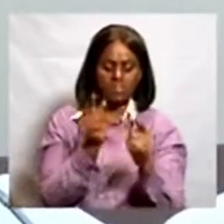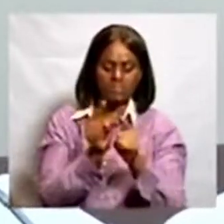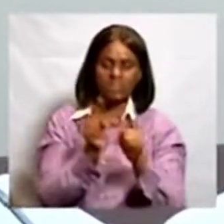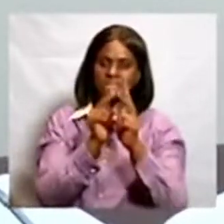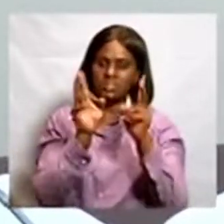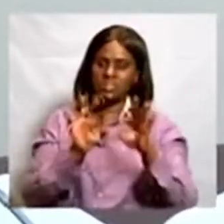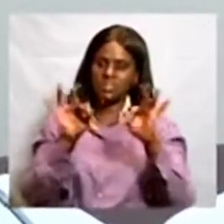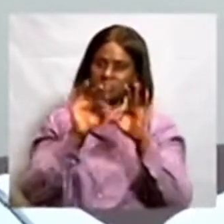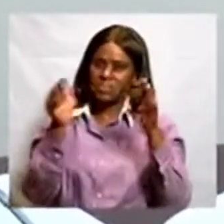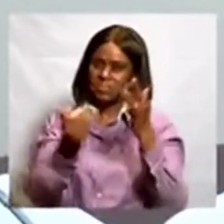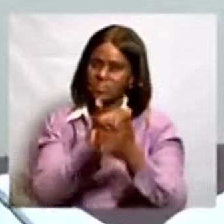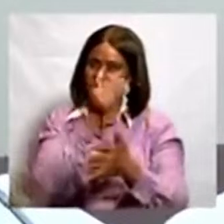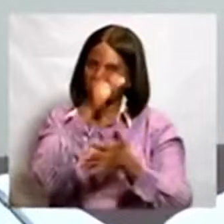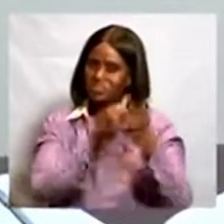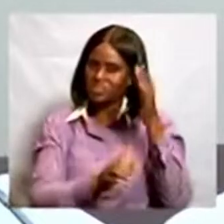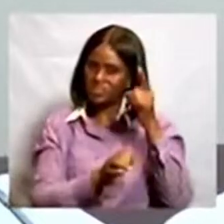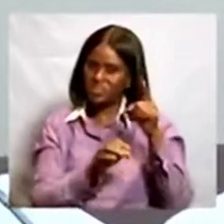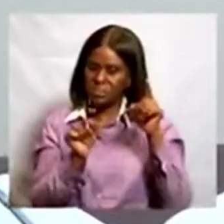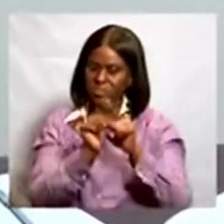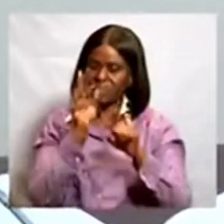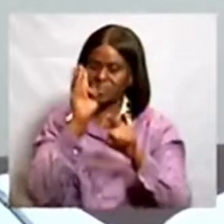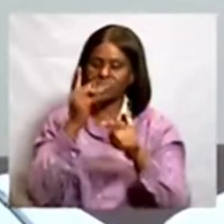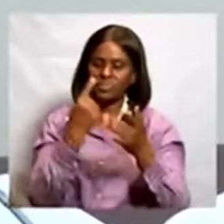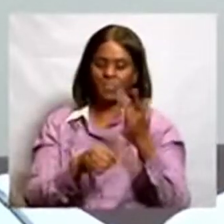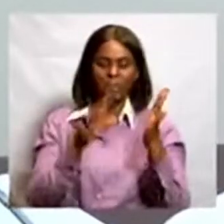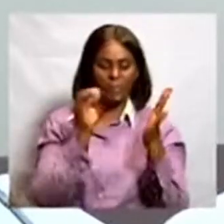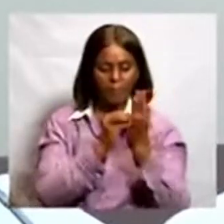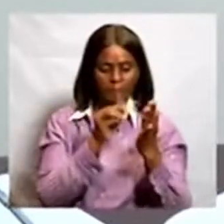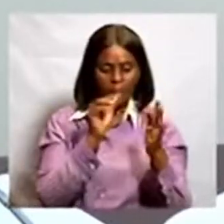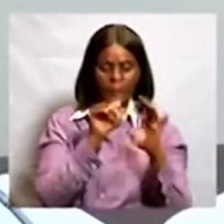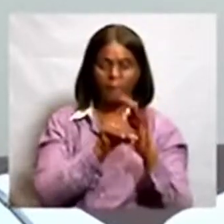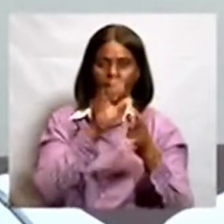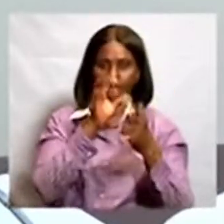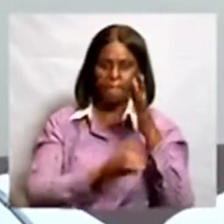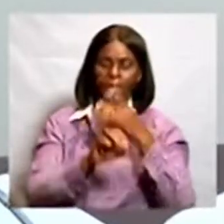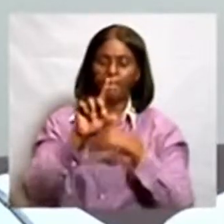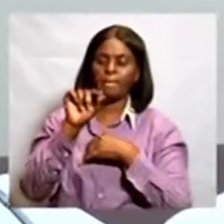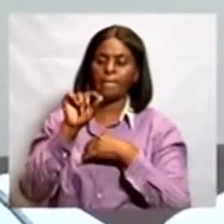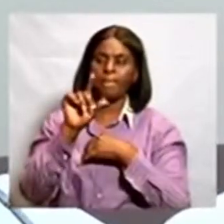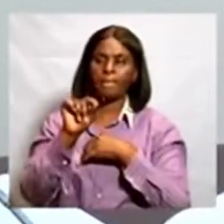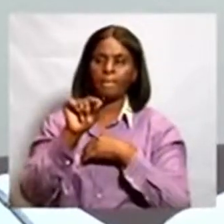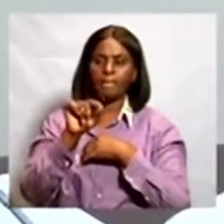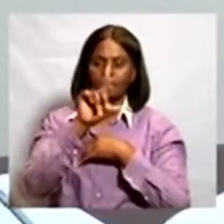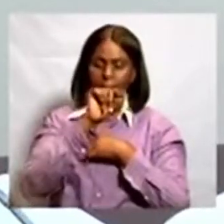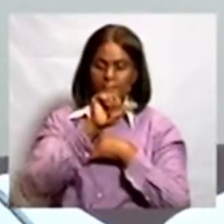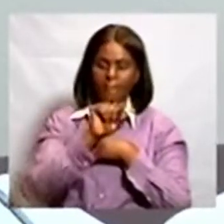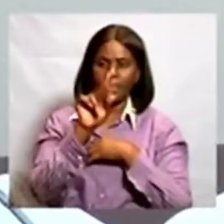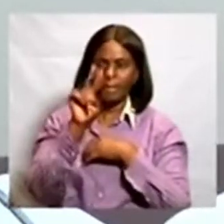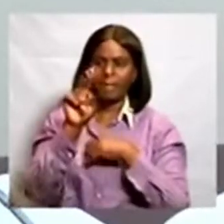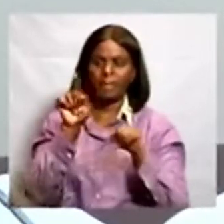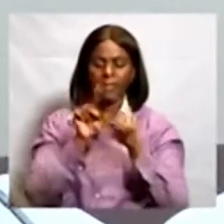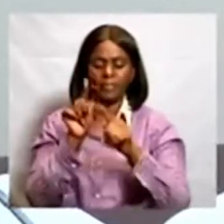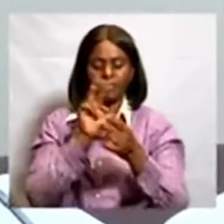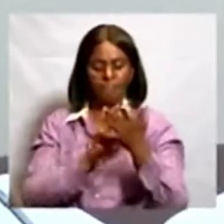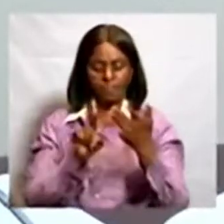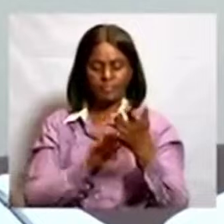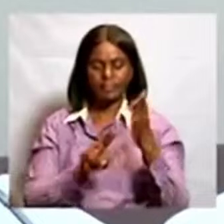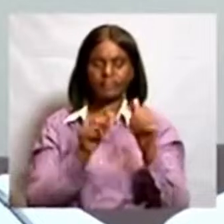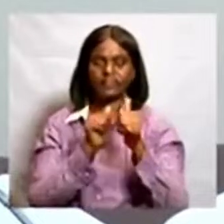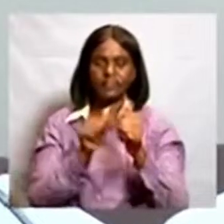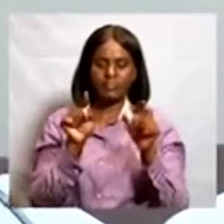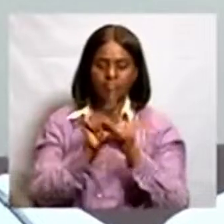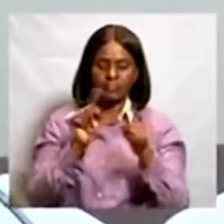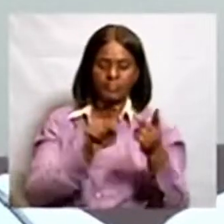insertion of a new clause, and this will be inserted as clause 20, 2 in brackets, to read as follows.